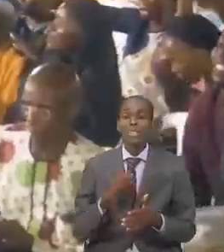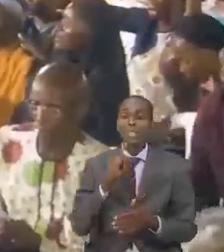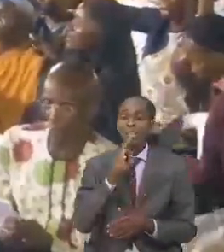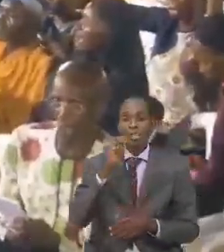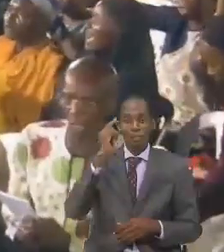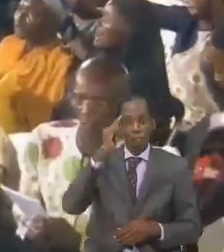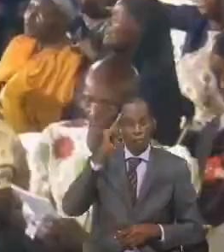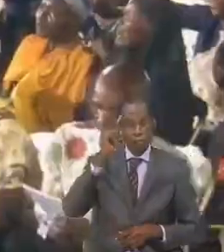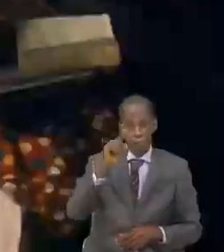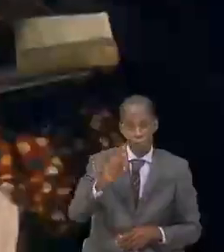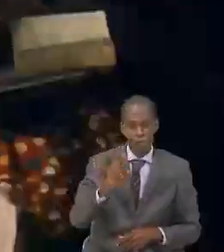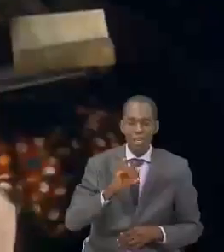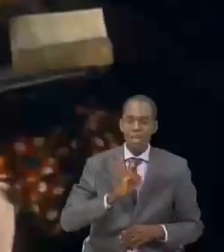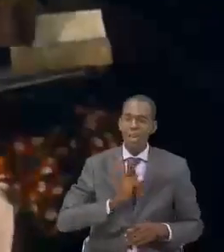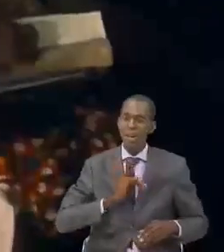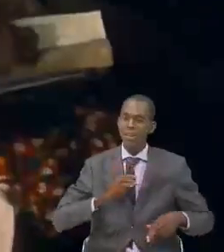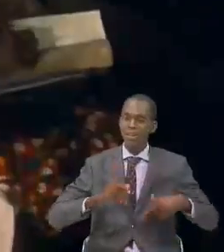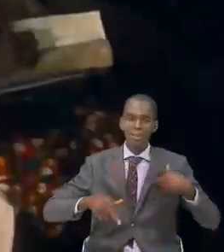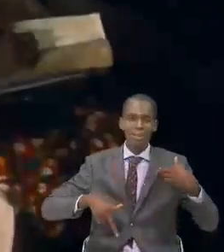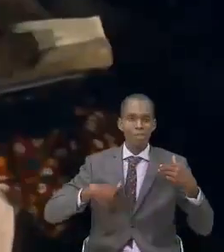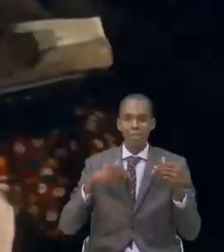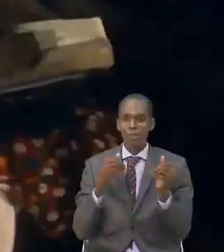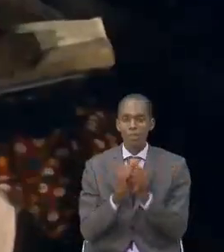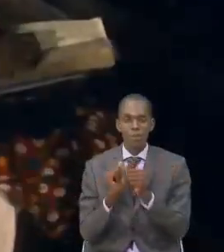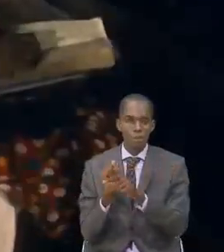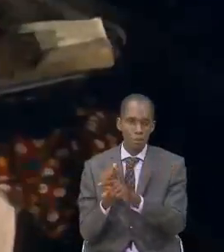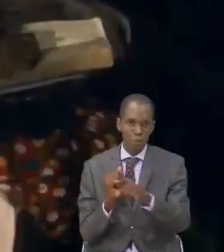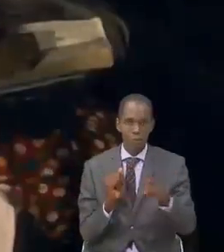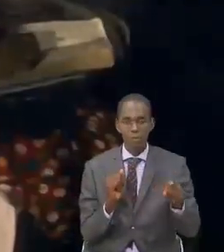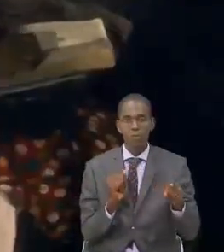of God. It is for